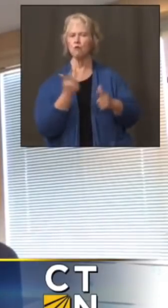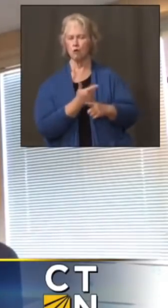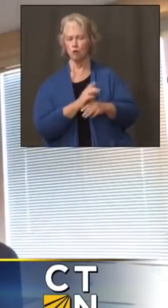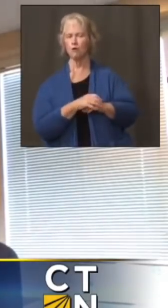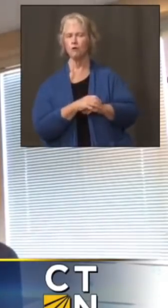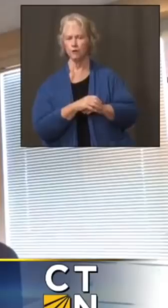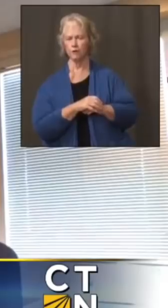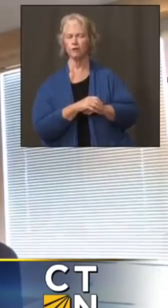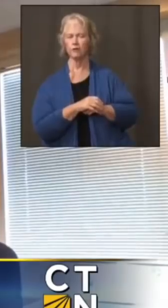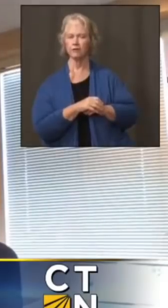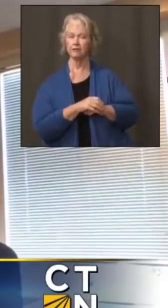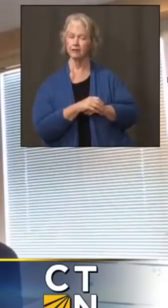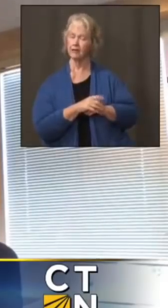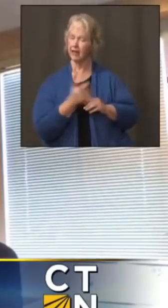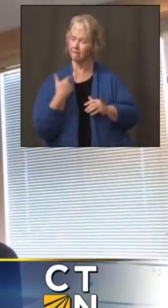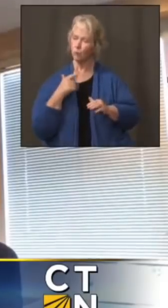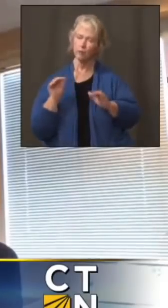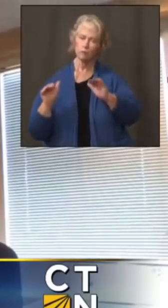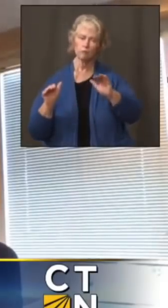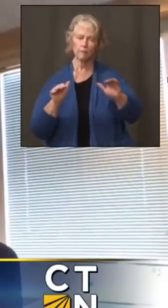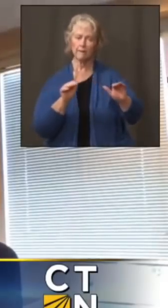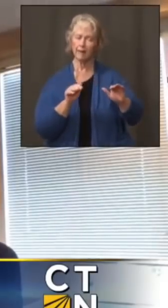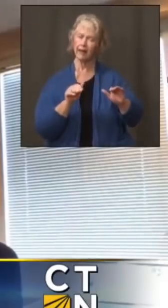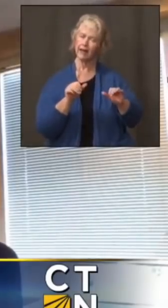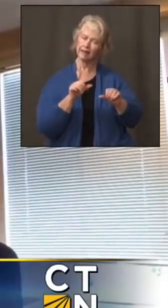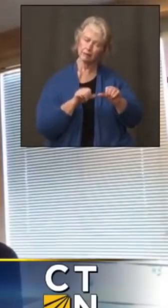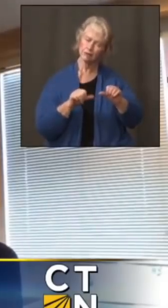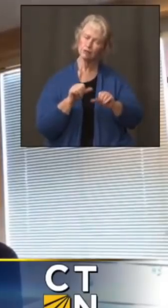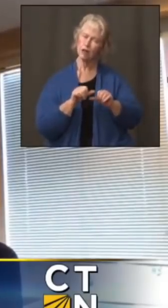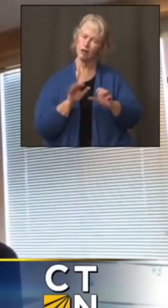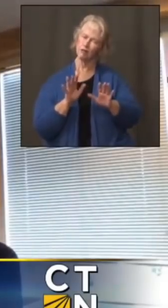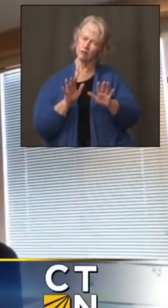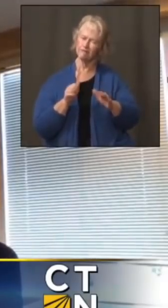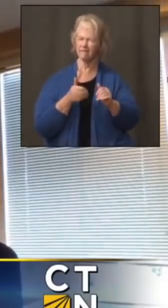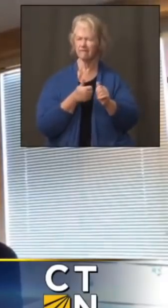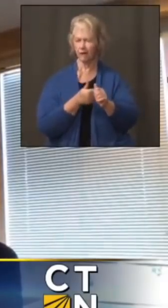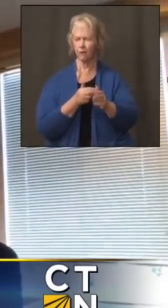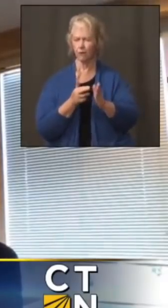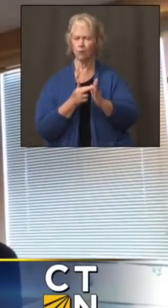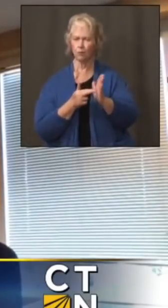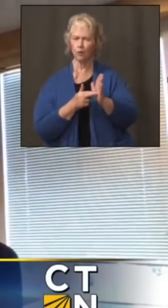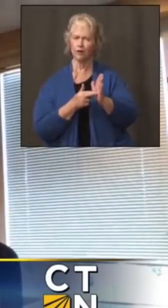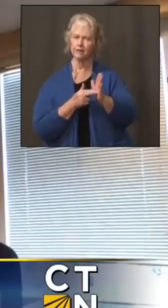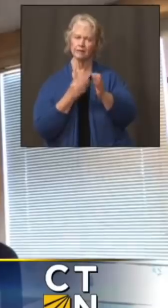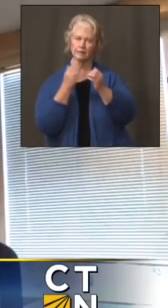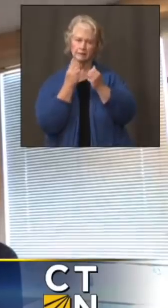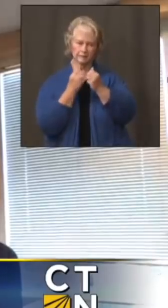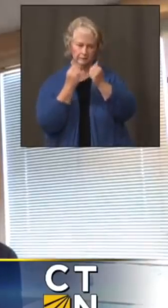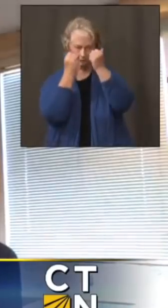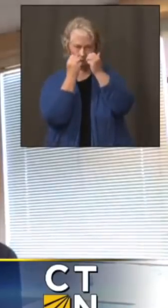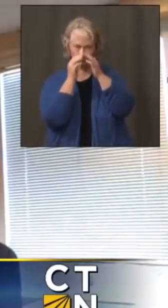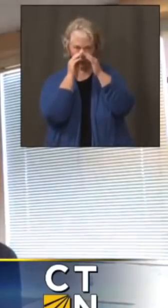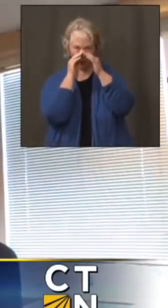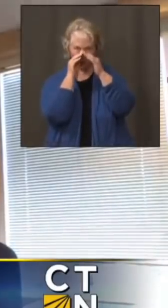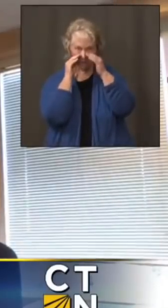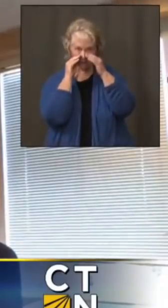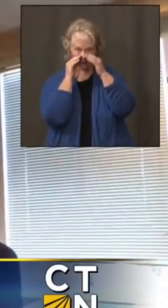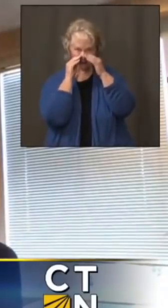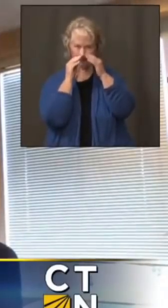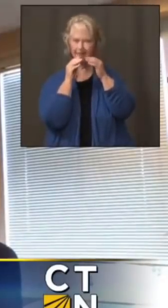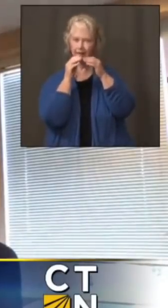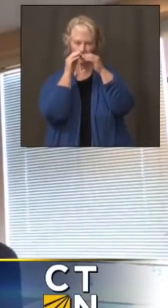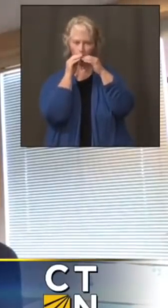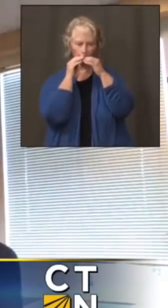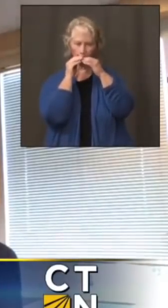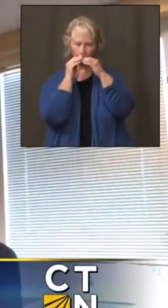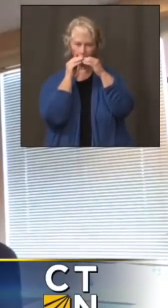together, reminding one another gently to follow the rules, pull your mask up over your nose. That's a common